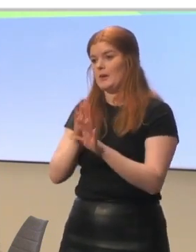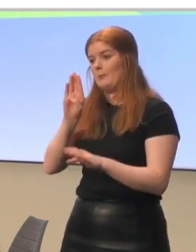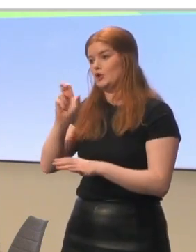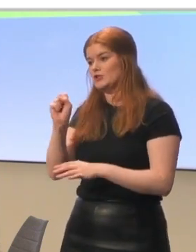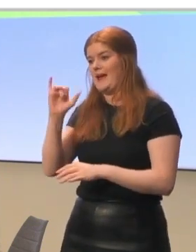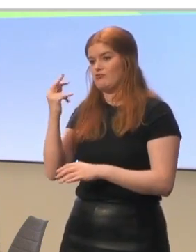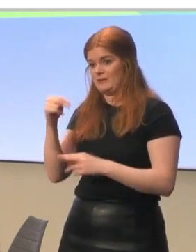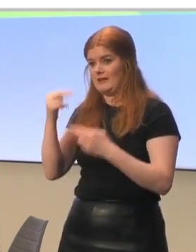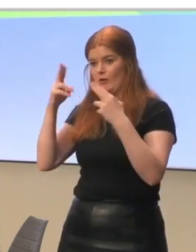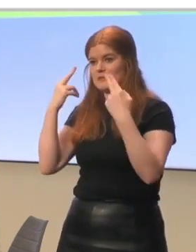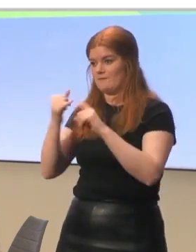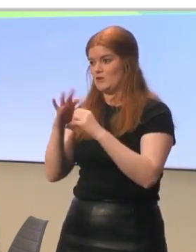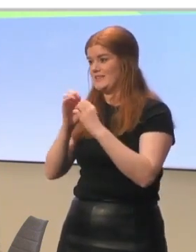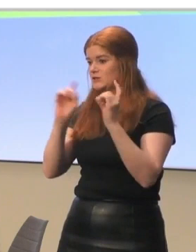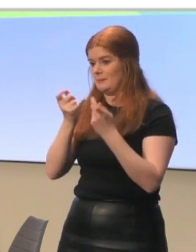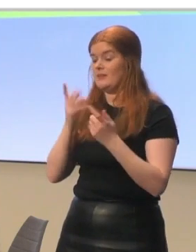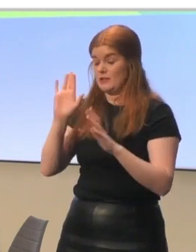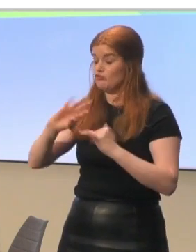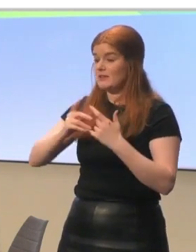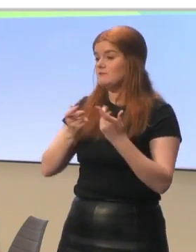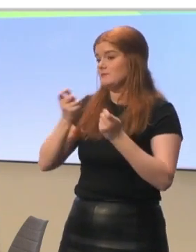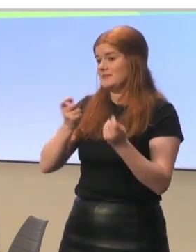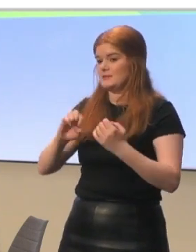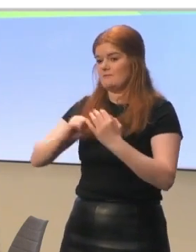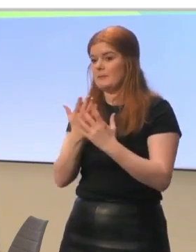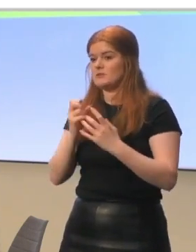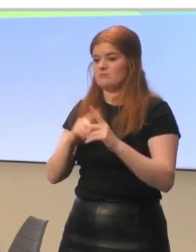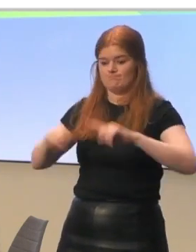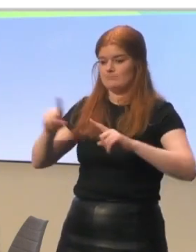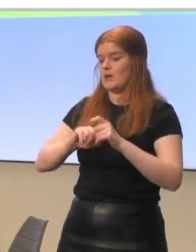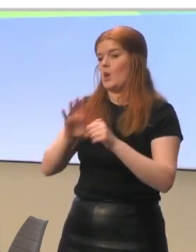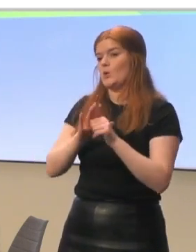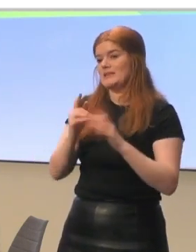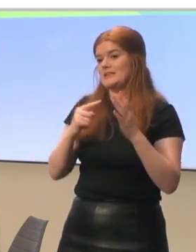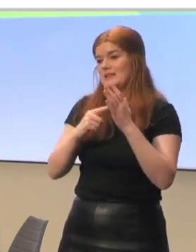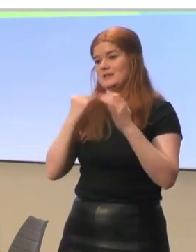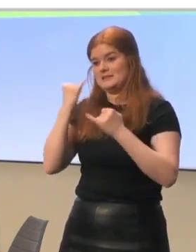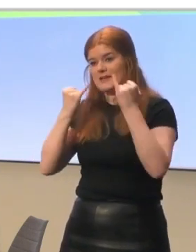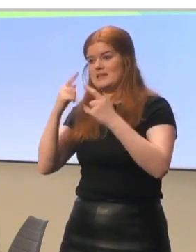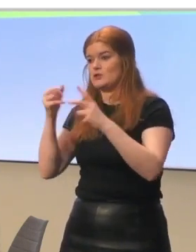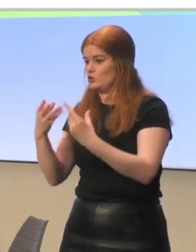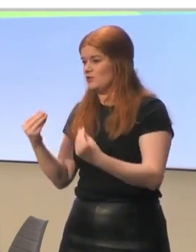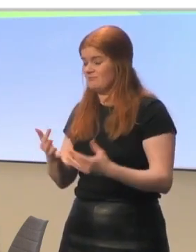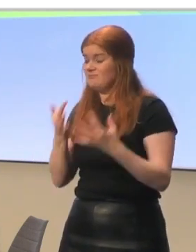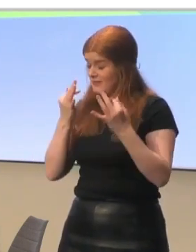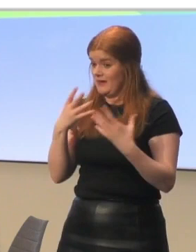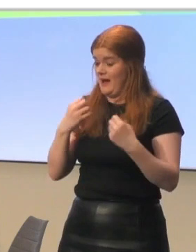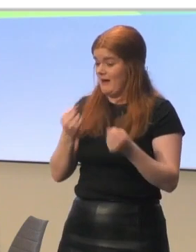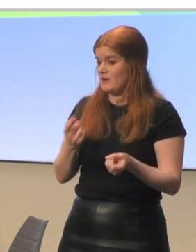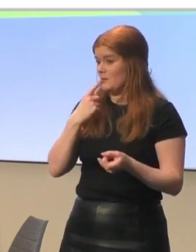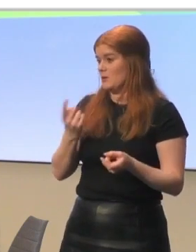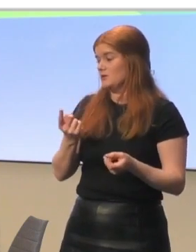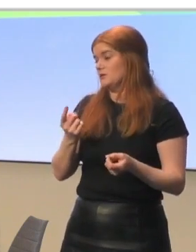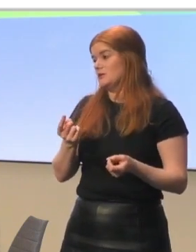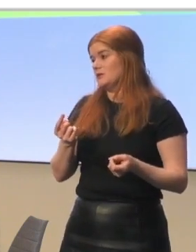representatives on each REALT team, has facilitated in the development of a range of local initiatives and solutions. And it definitely has, but if